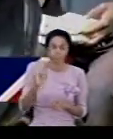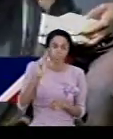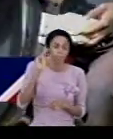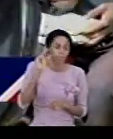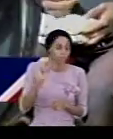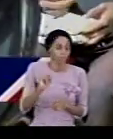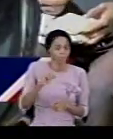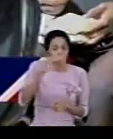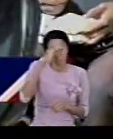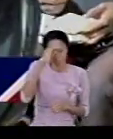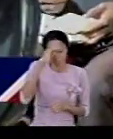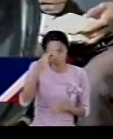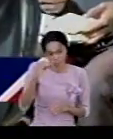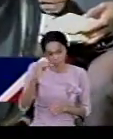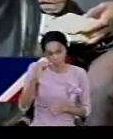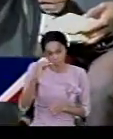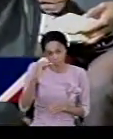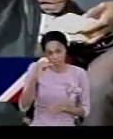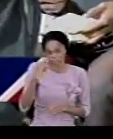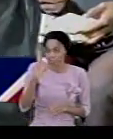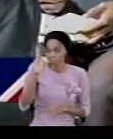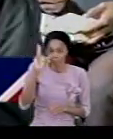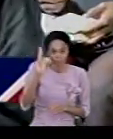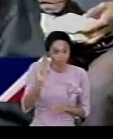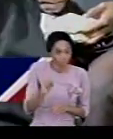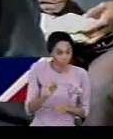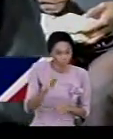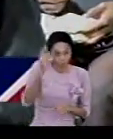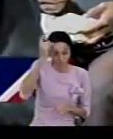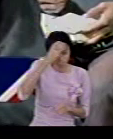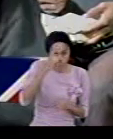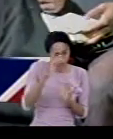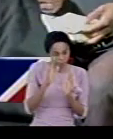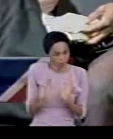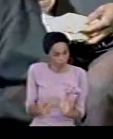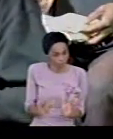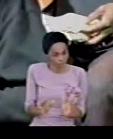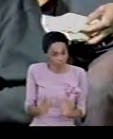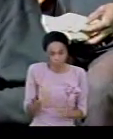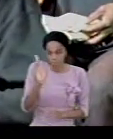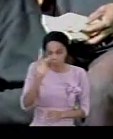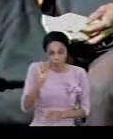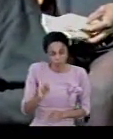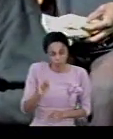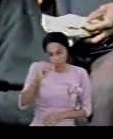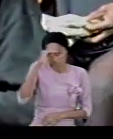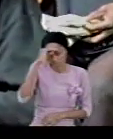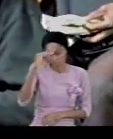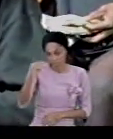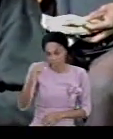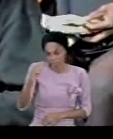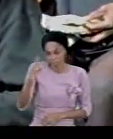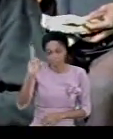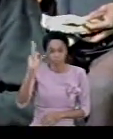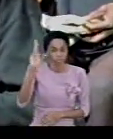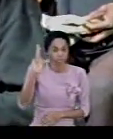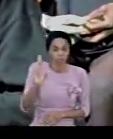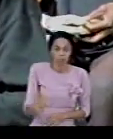no man, no philosopher, no man, no